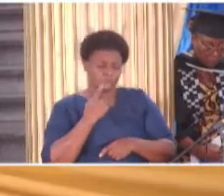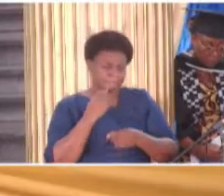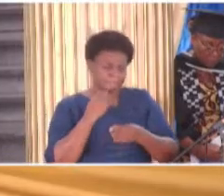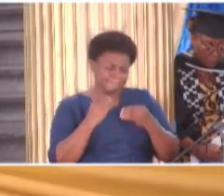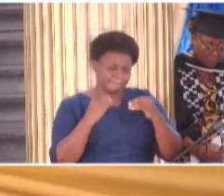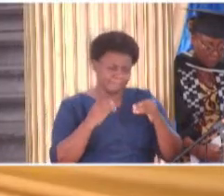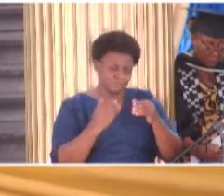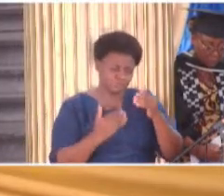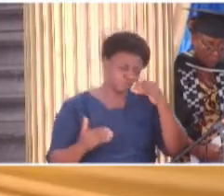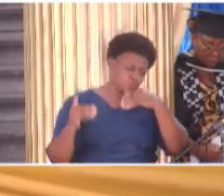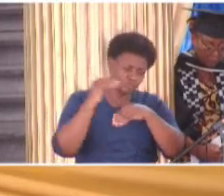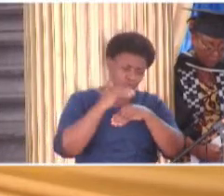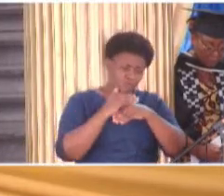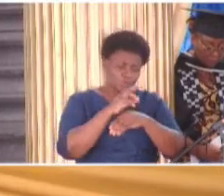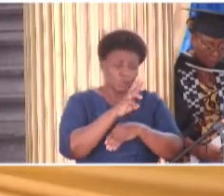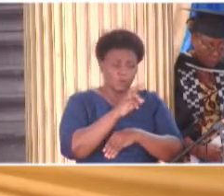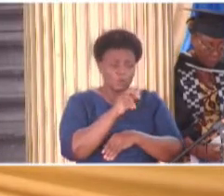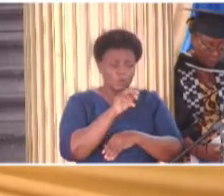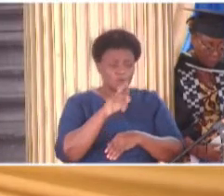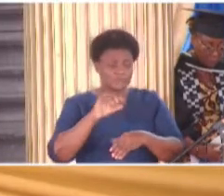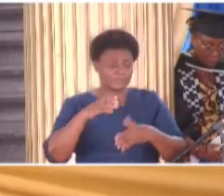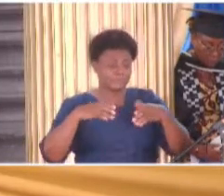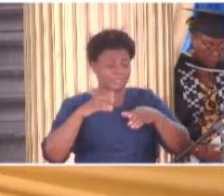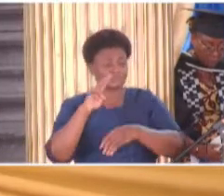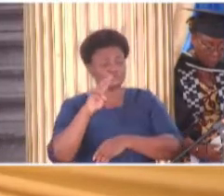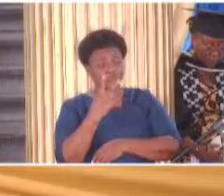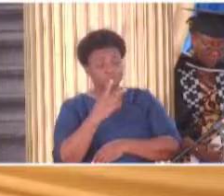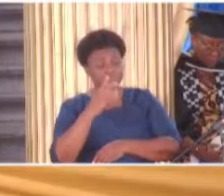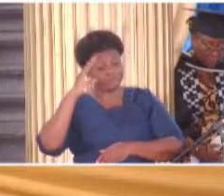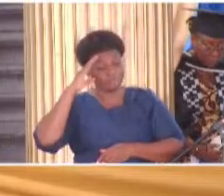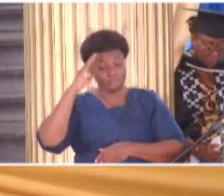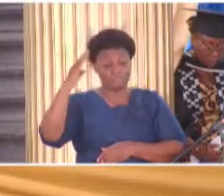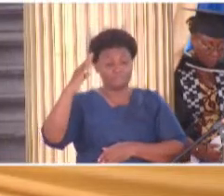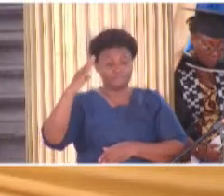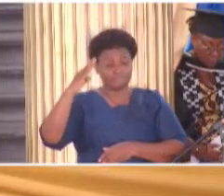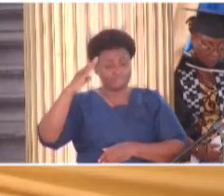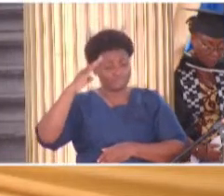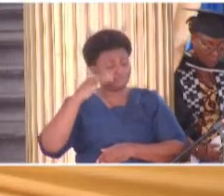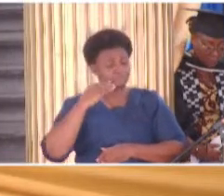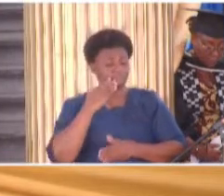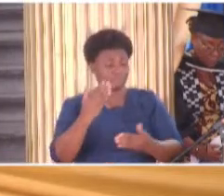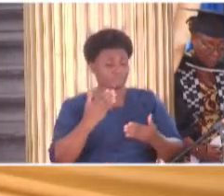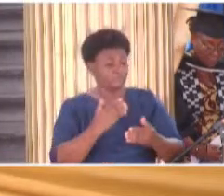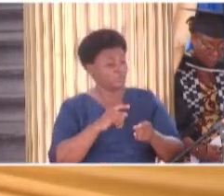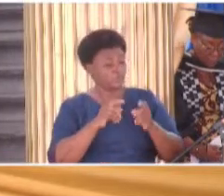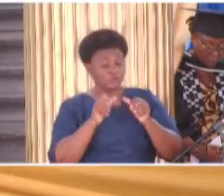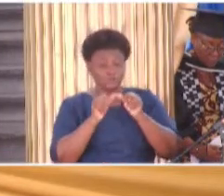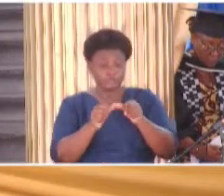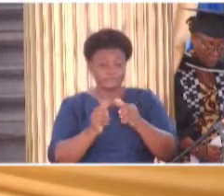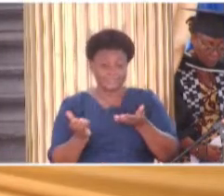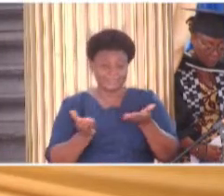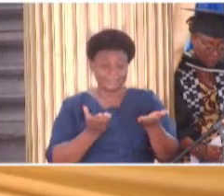rank of a warrant officer class 2. Sir, I am very grateful and will continue to serve you.